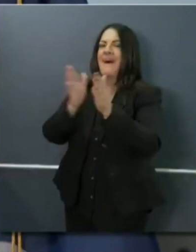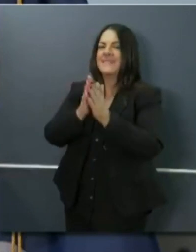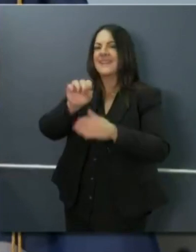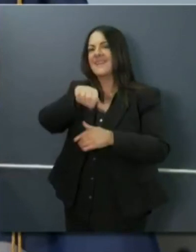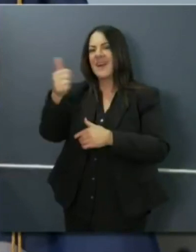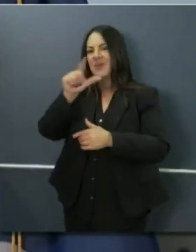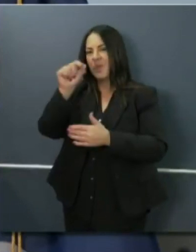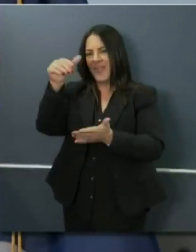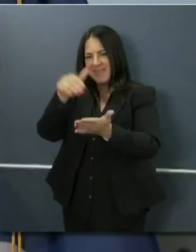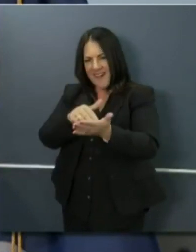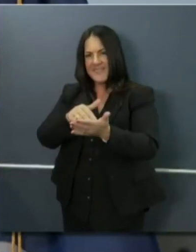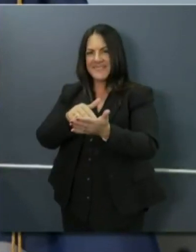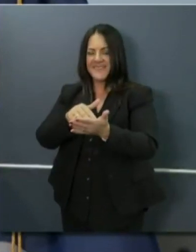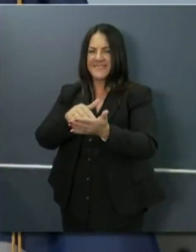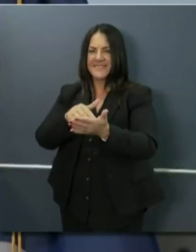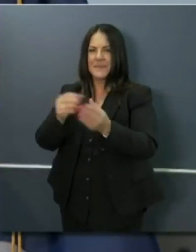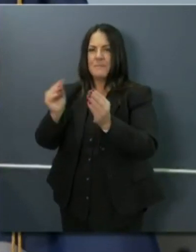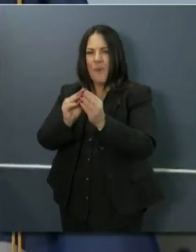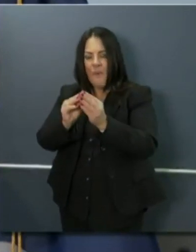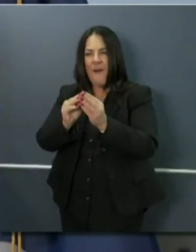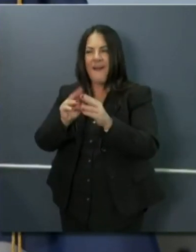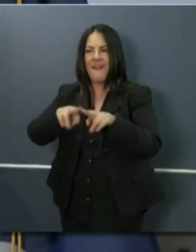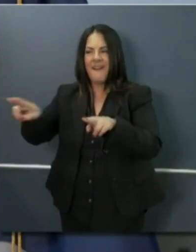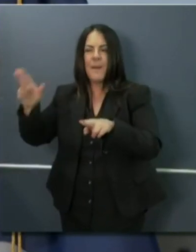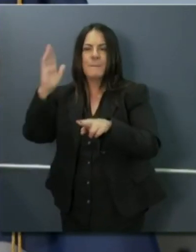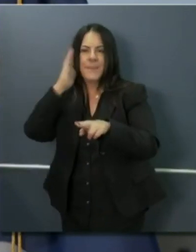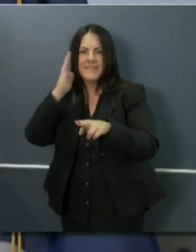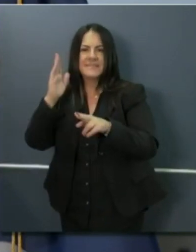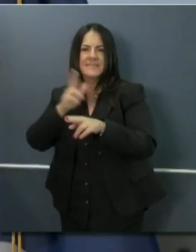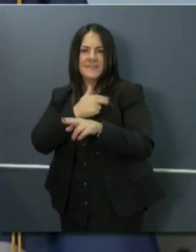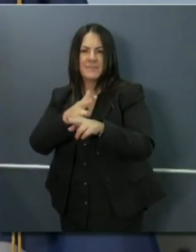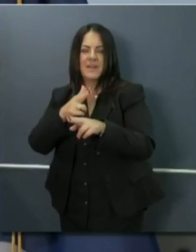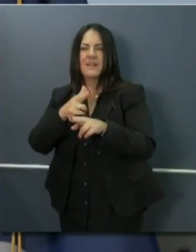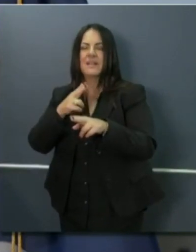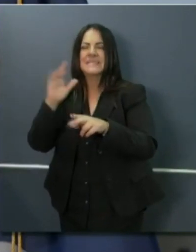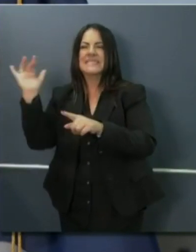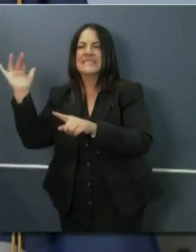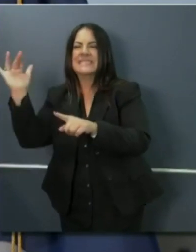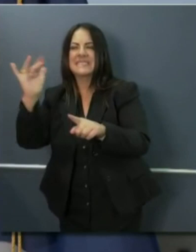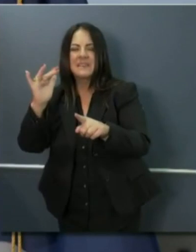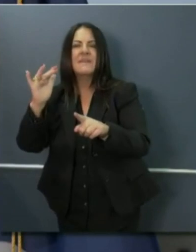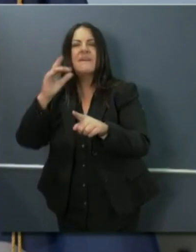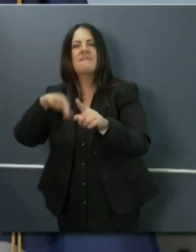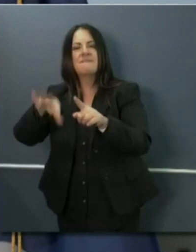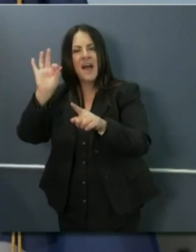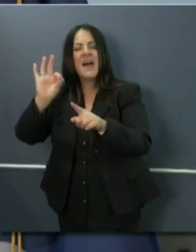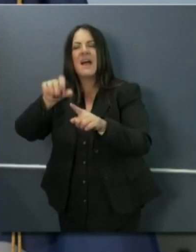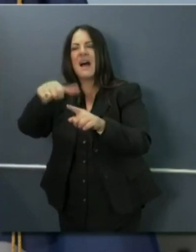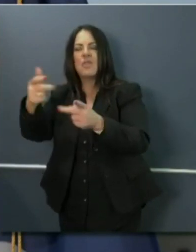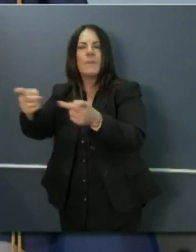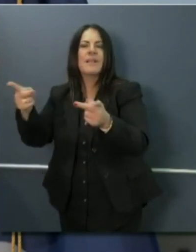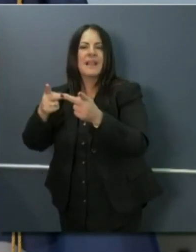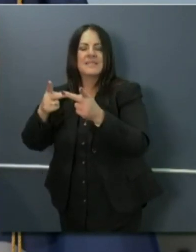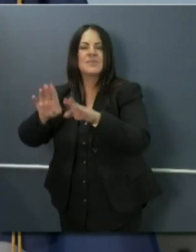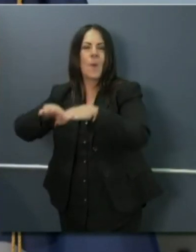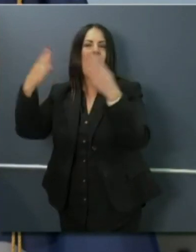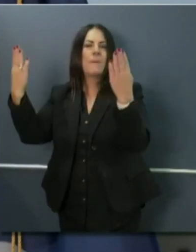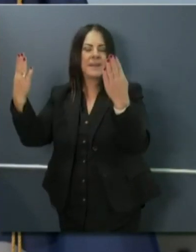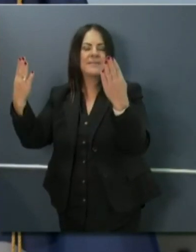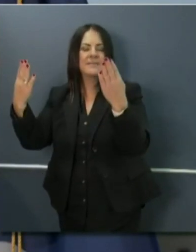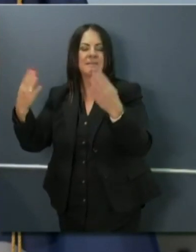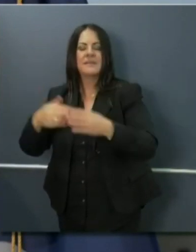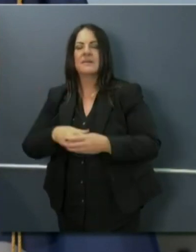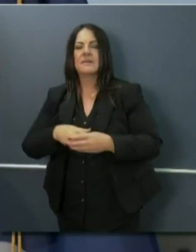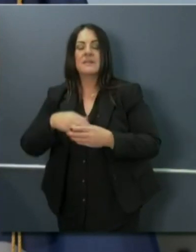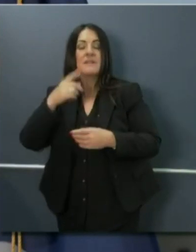out and access and resource additional capacity. As I said, USNS Mercy is part of that. All of these